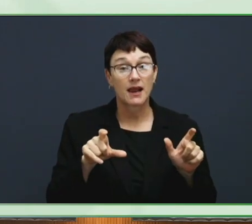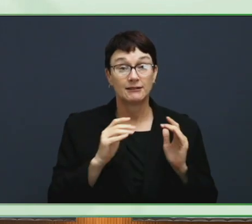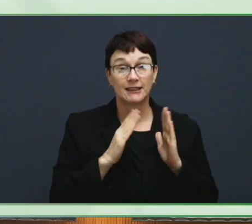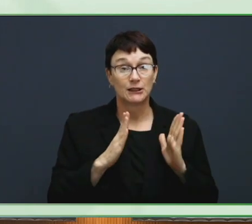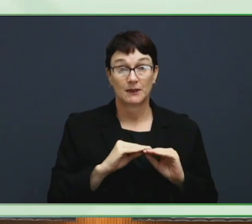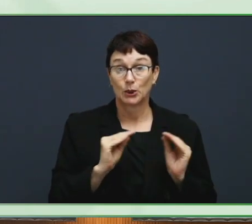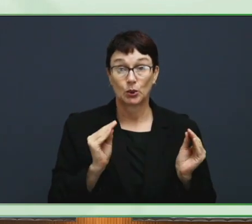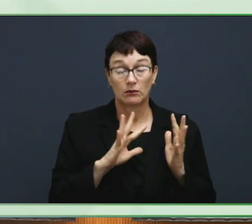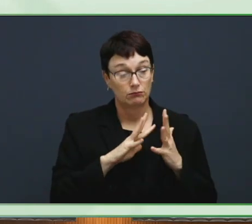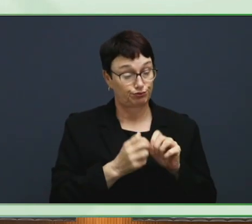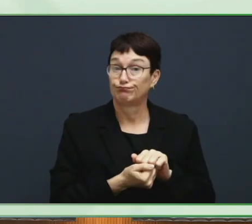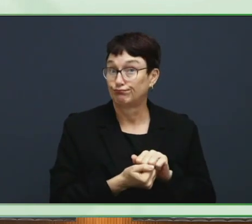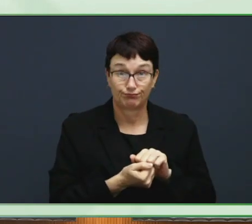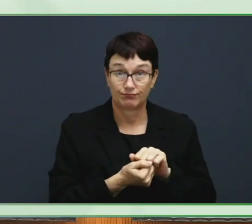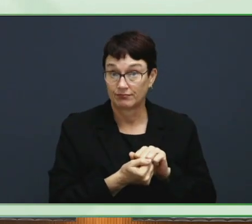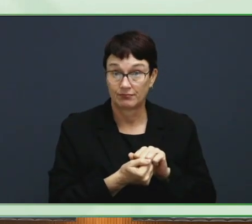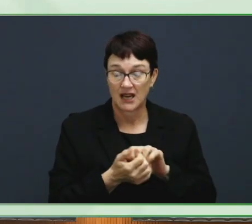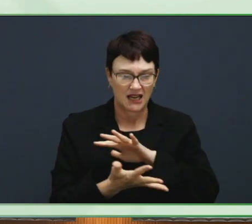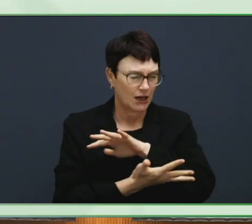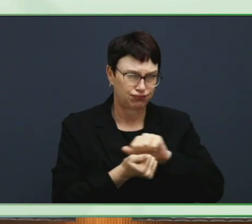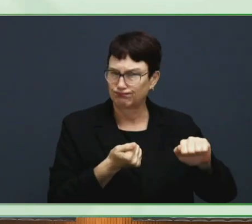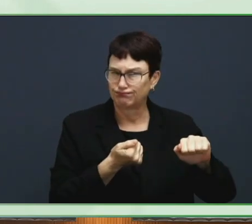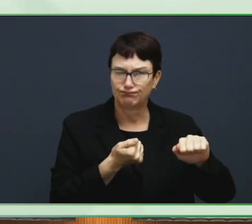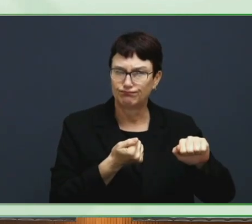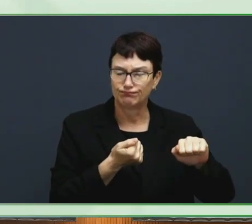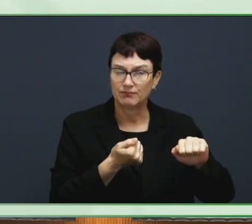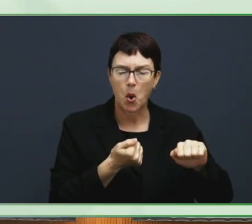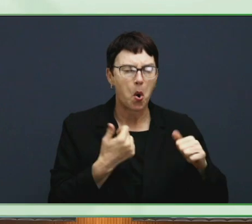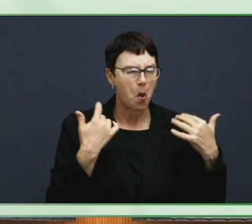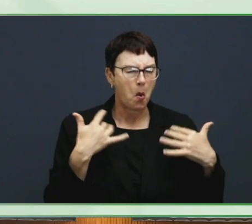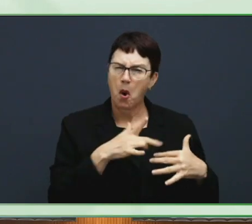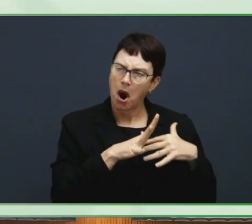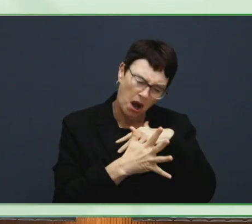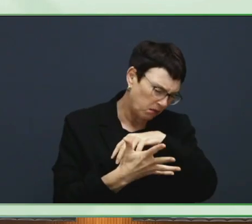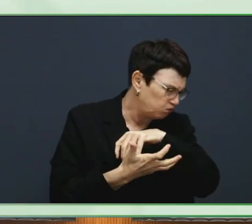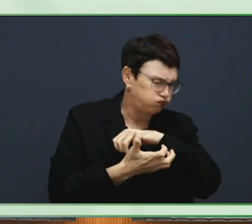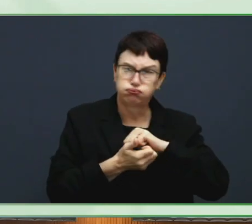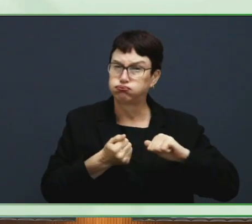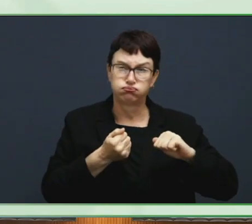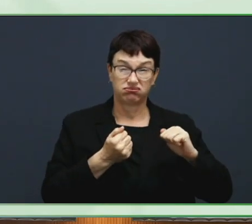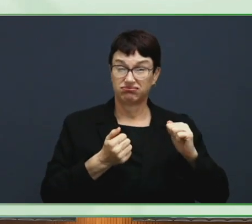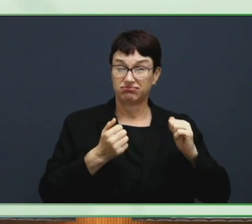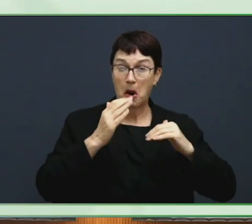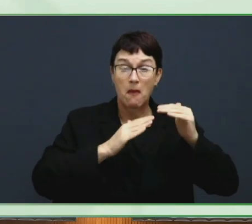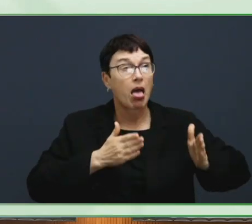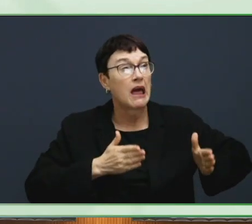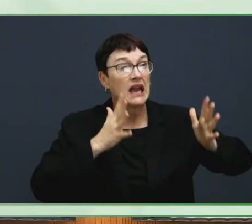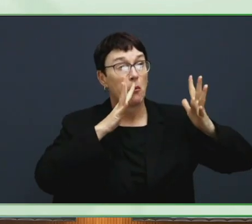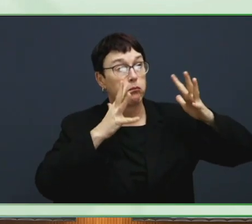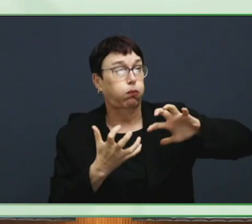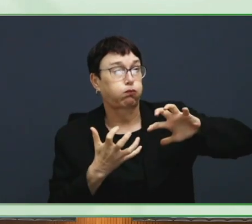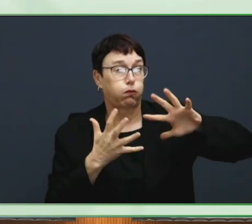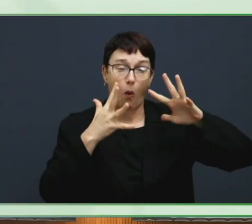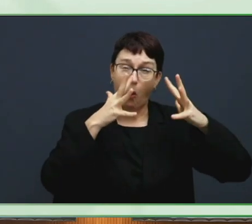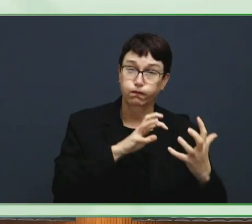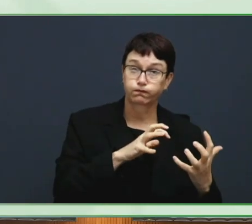So it caused so many destruction. Many buildings collapsed. Those buildings